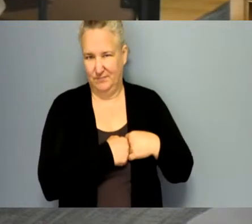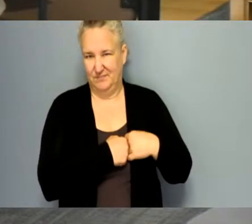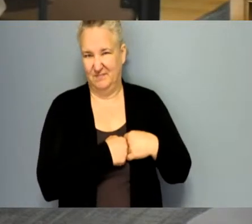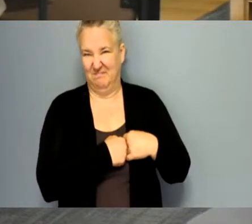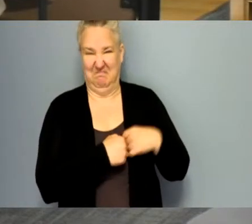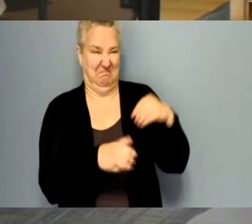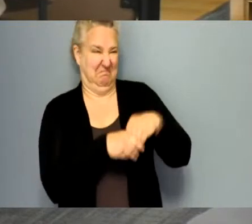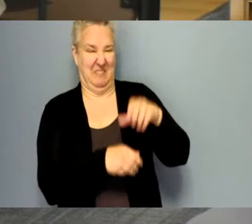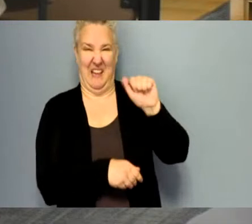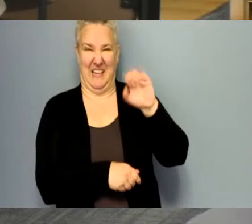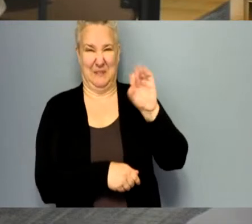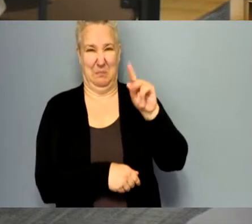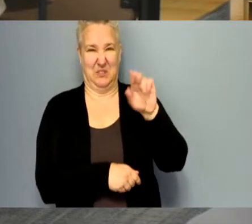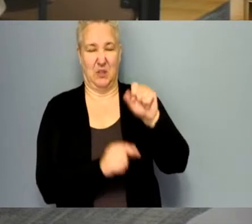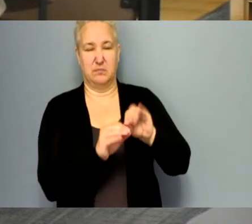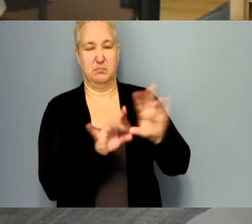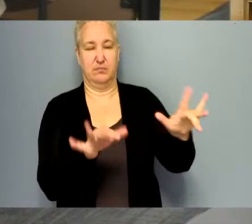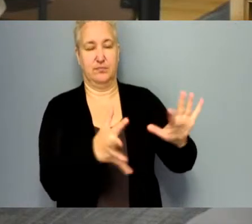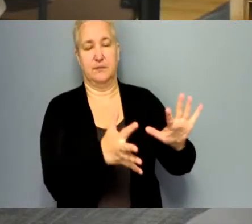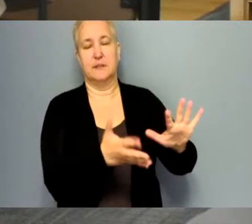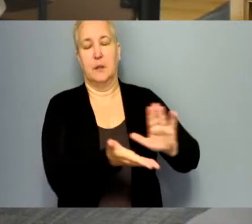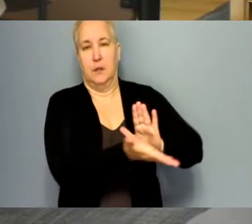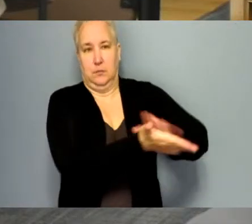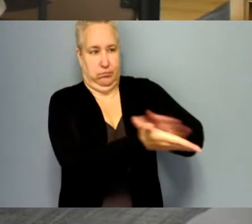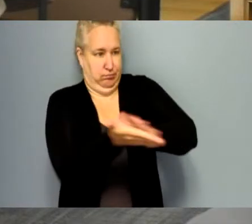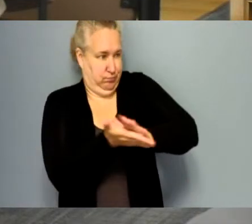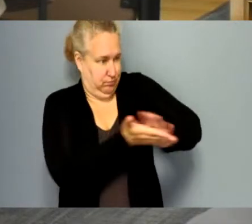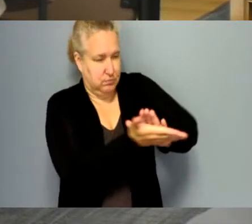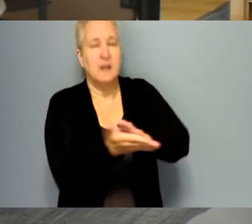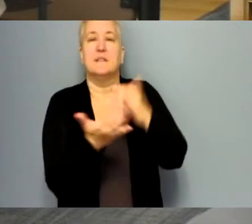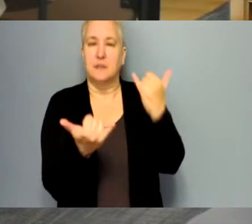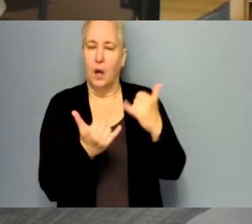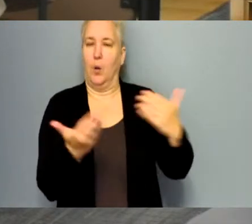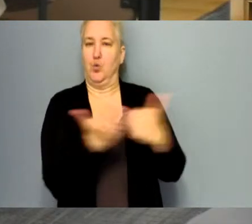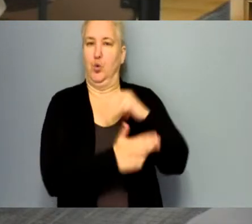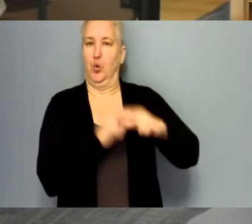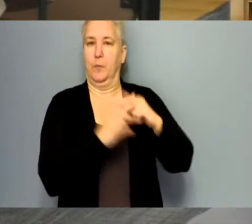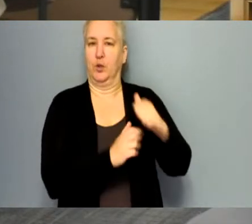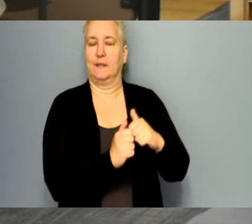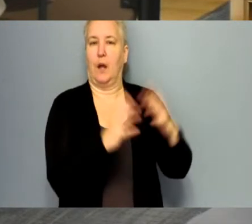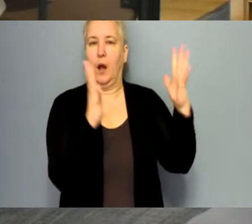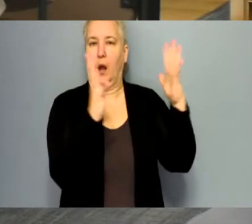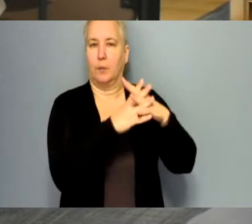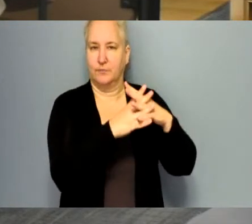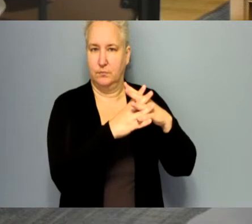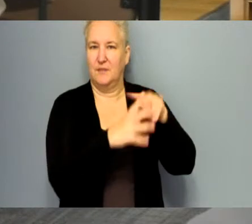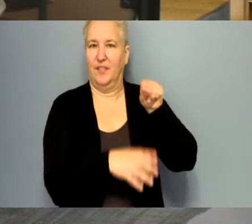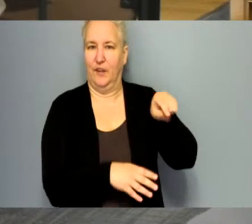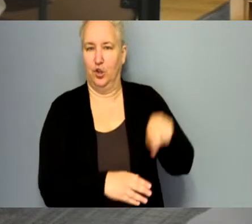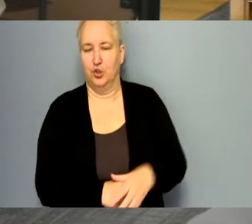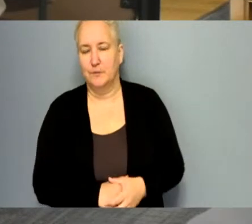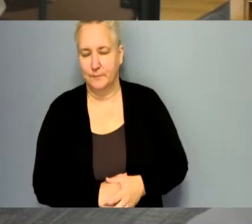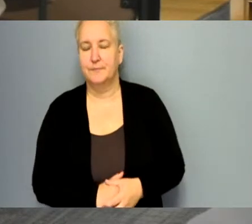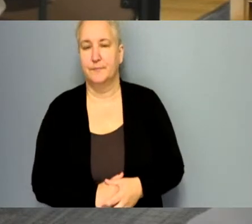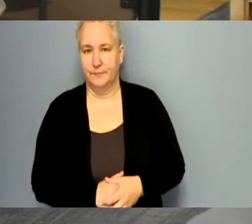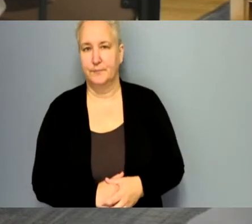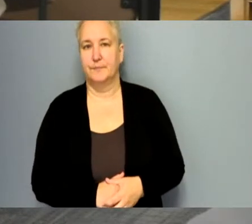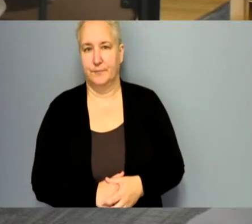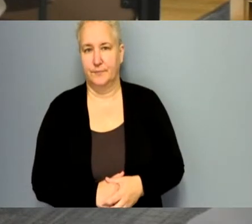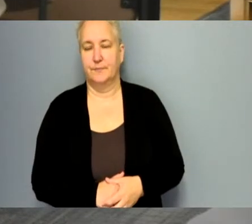was mitigated, and construction will now occur on that footprint of that old facility. It will